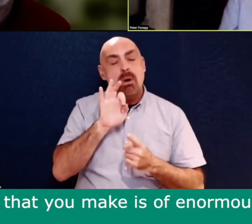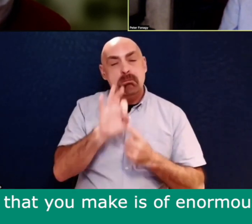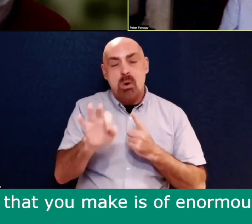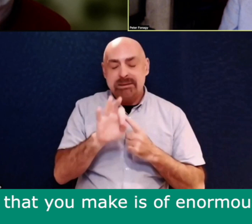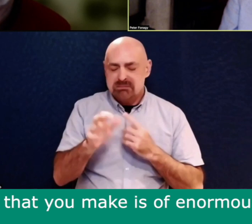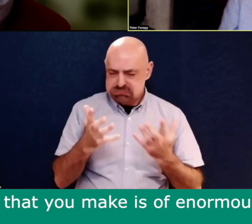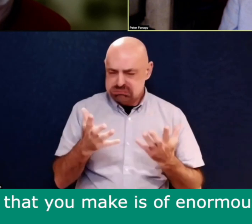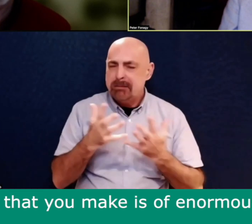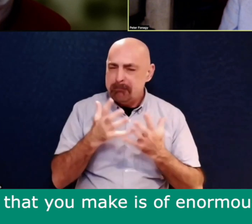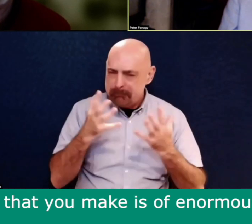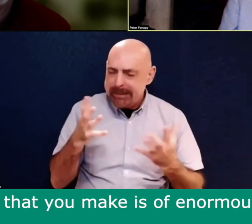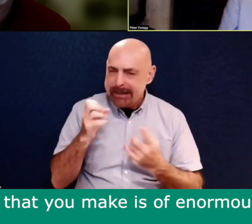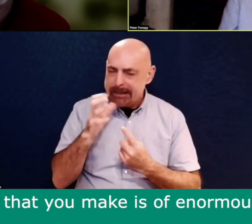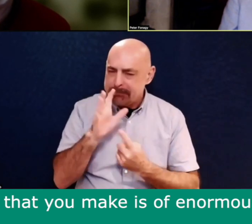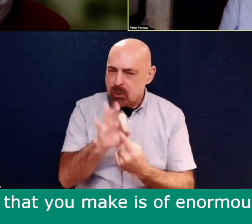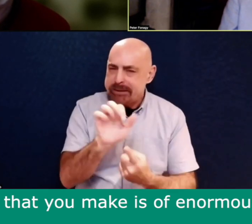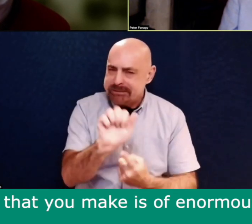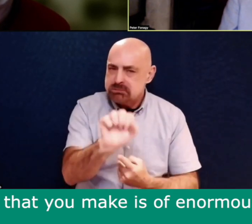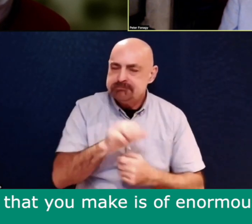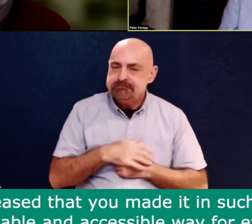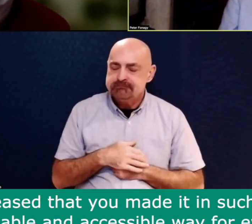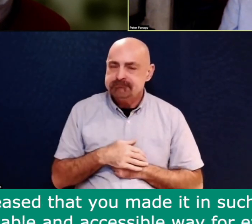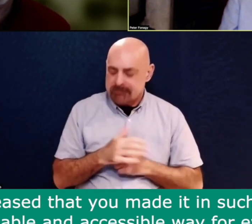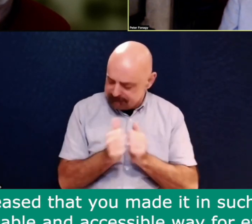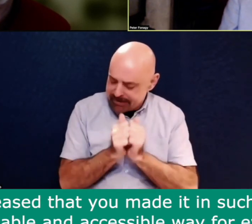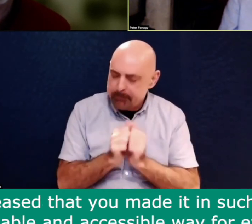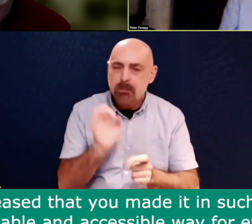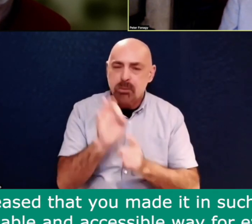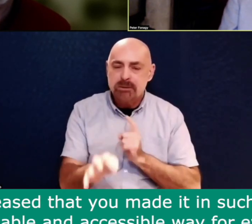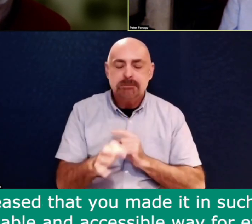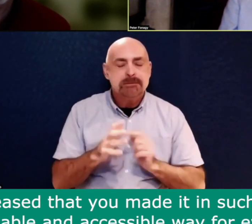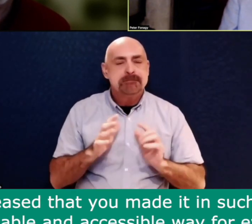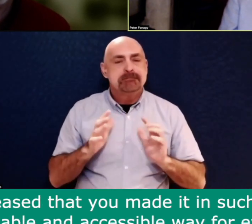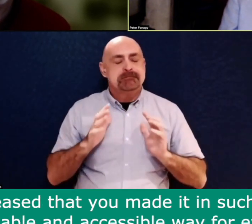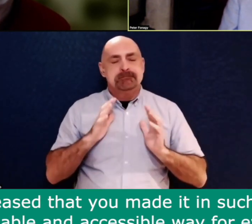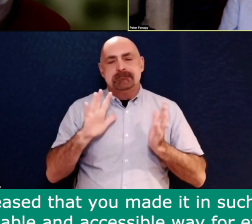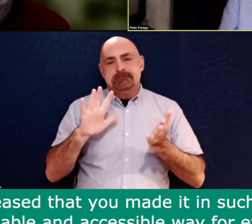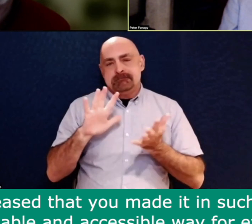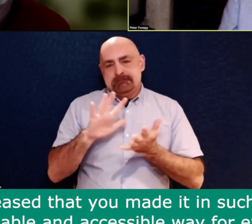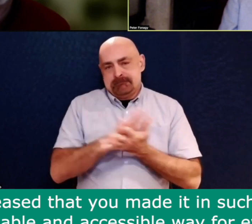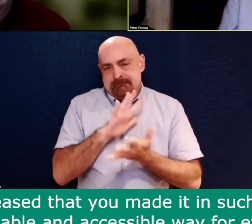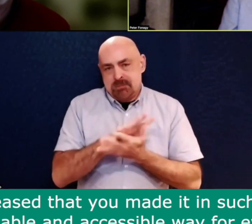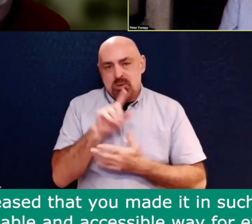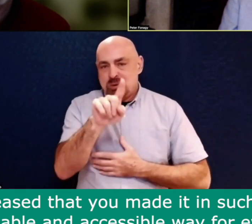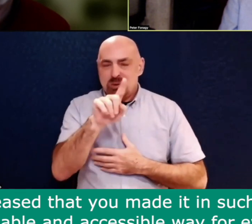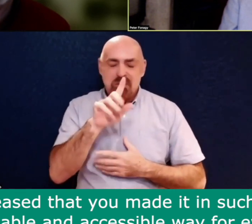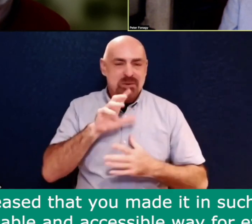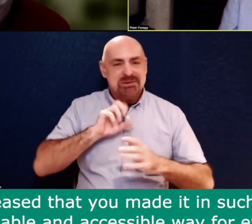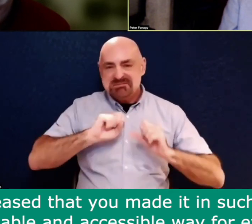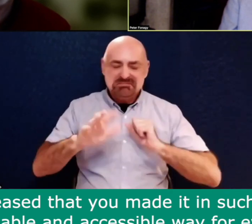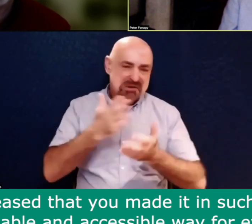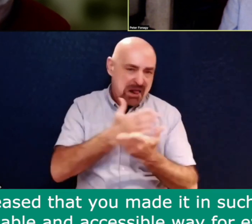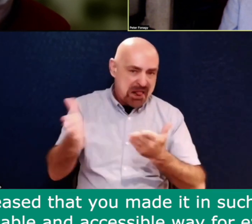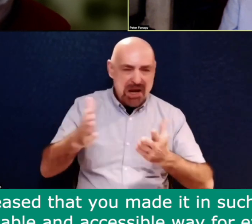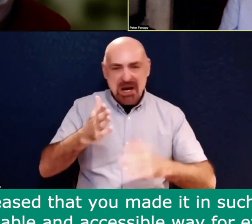enormous importance and value. And I'm so pleased that you made it in such an